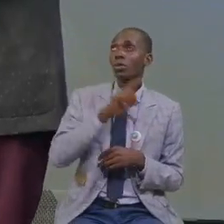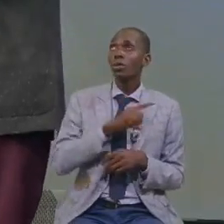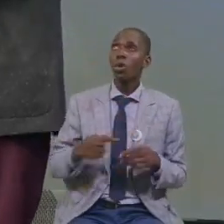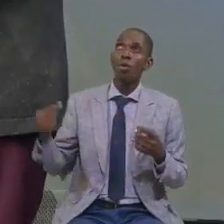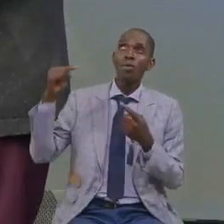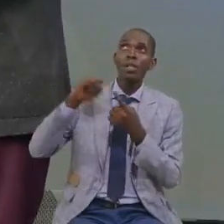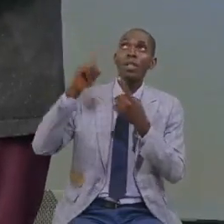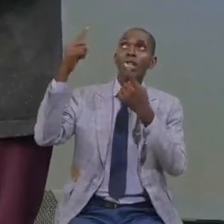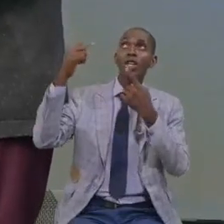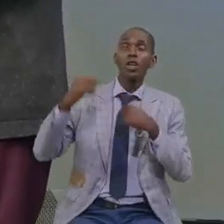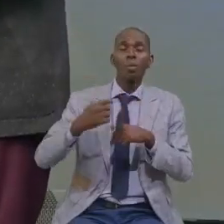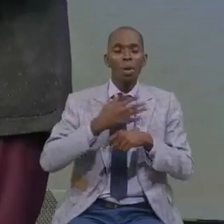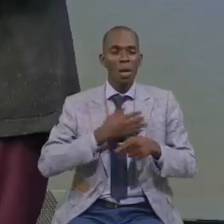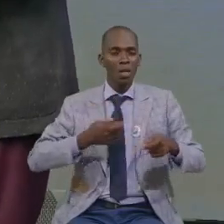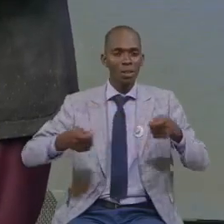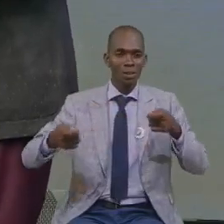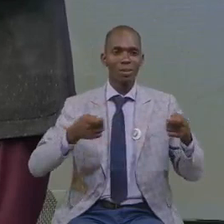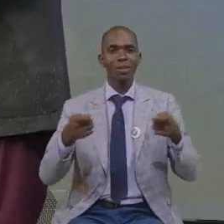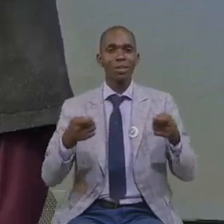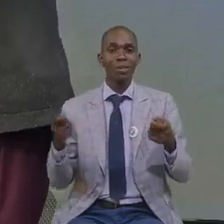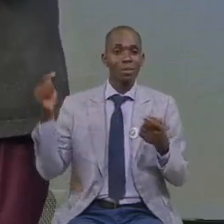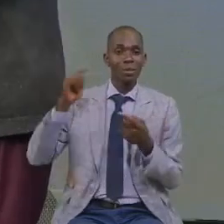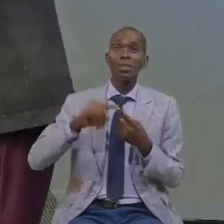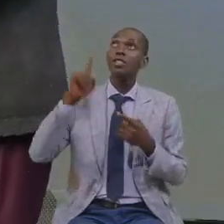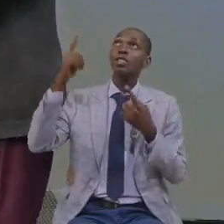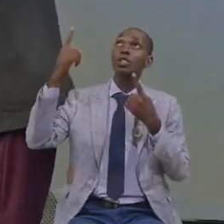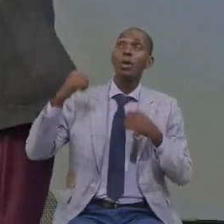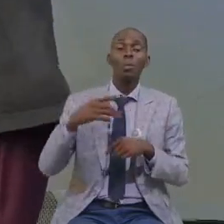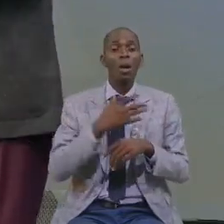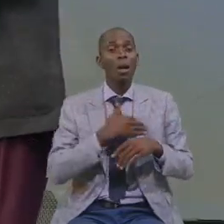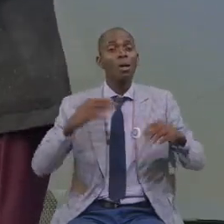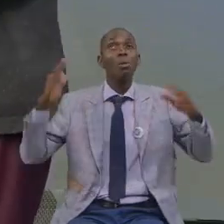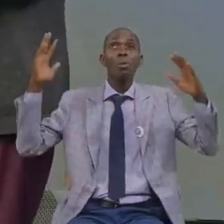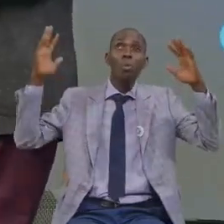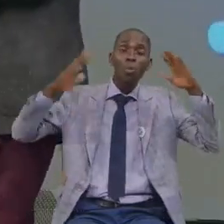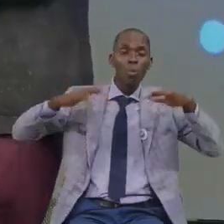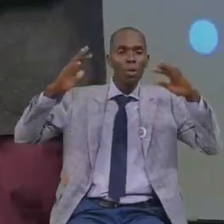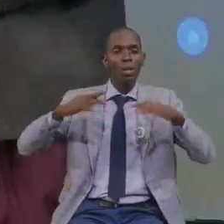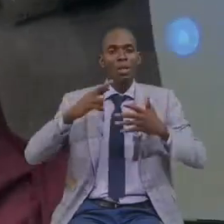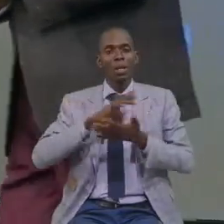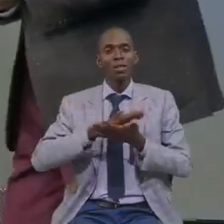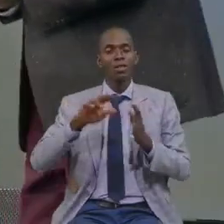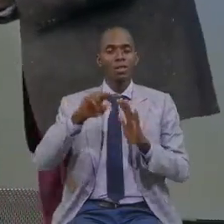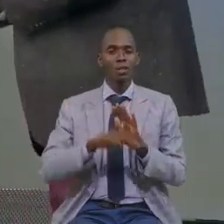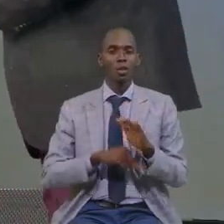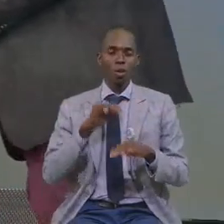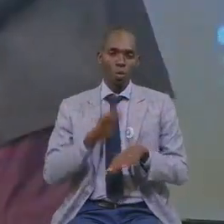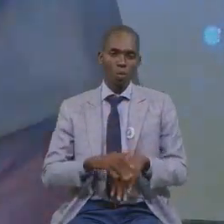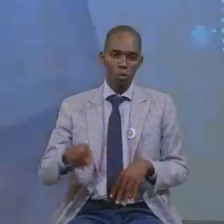and rain. Look at that. Till he comes and rain righteousness upon